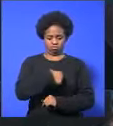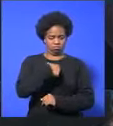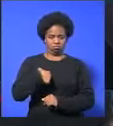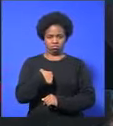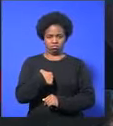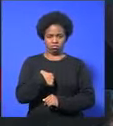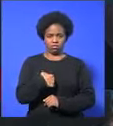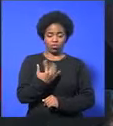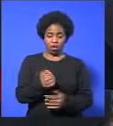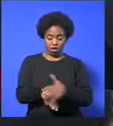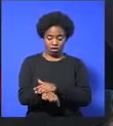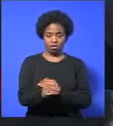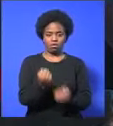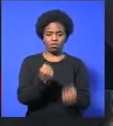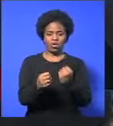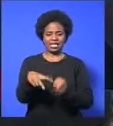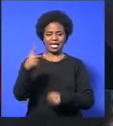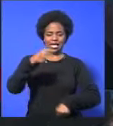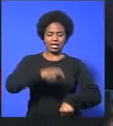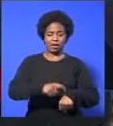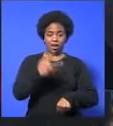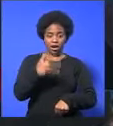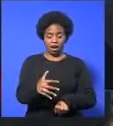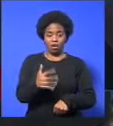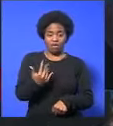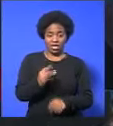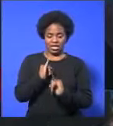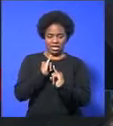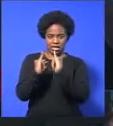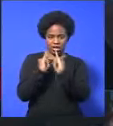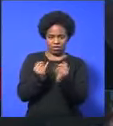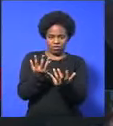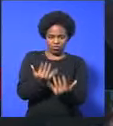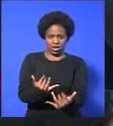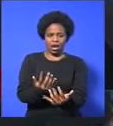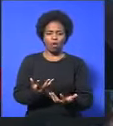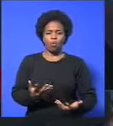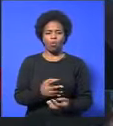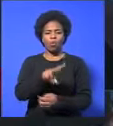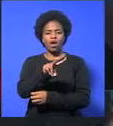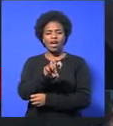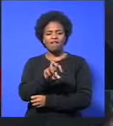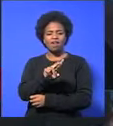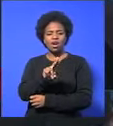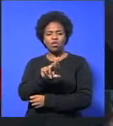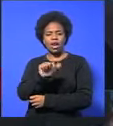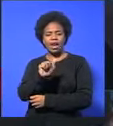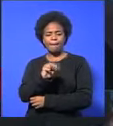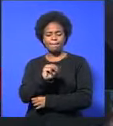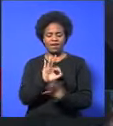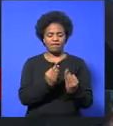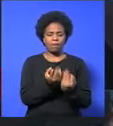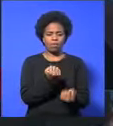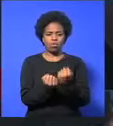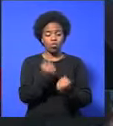court for a second time. Now he spoke exclusively to our reporter Dessen Thathia before proceedings began in the Verulam Family